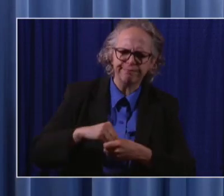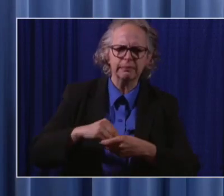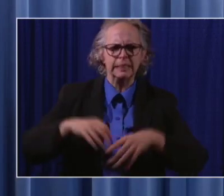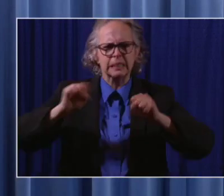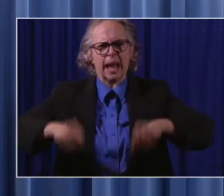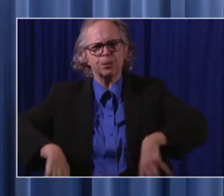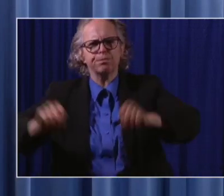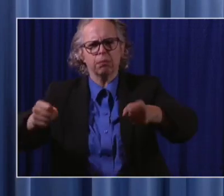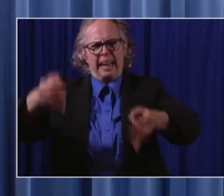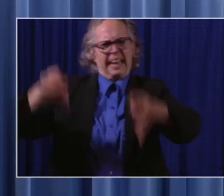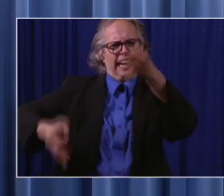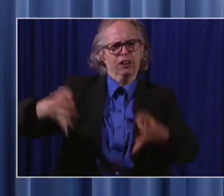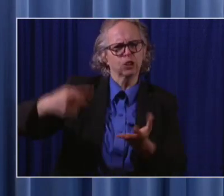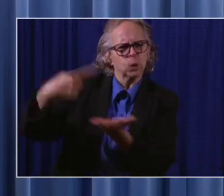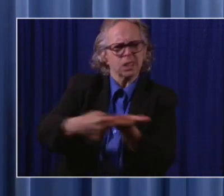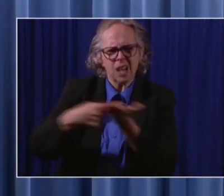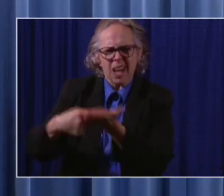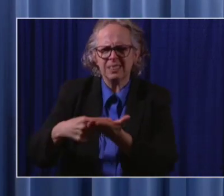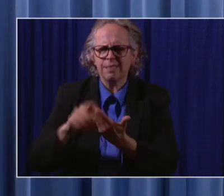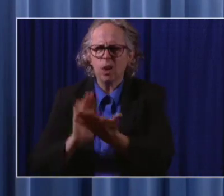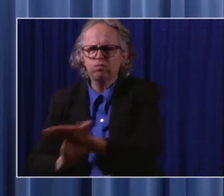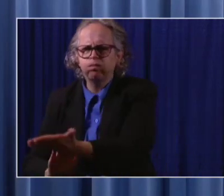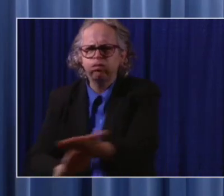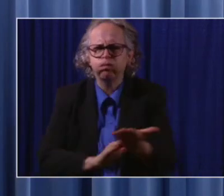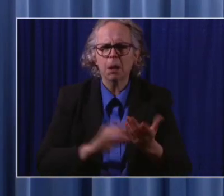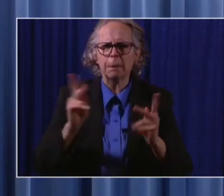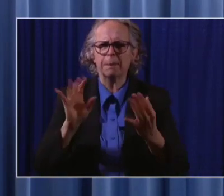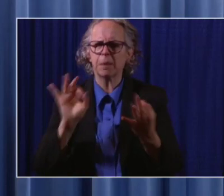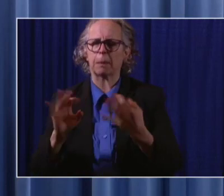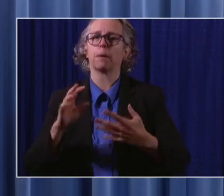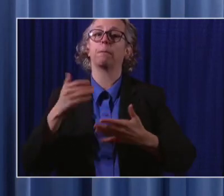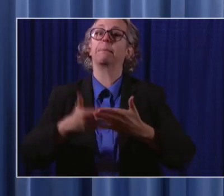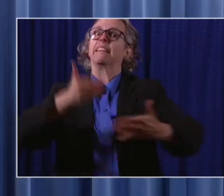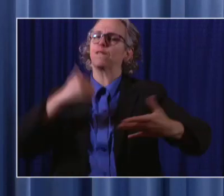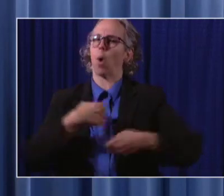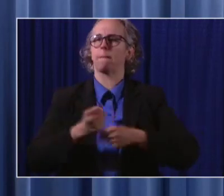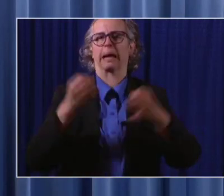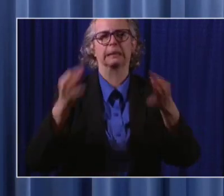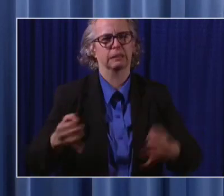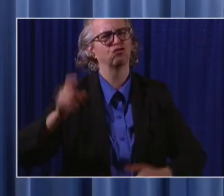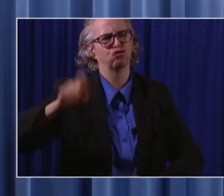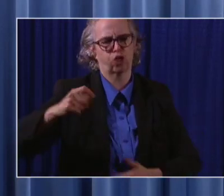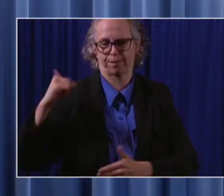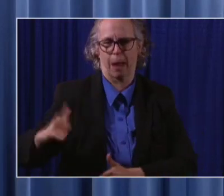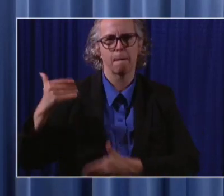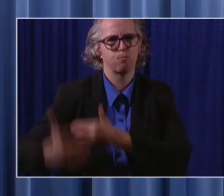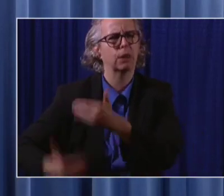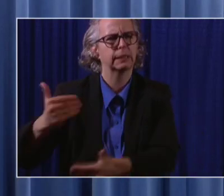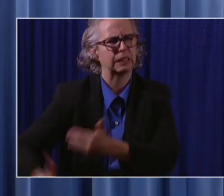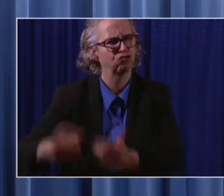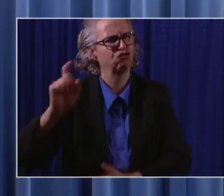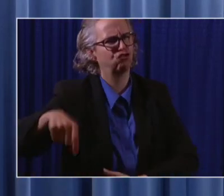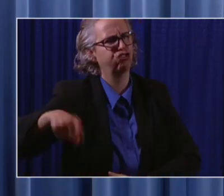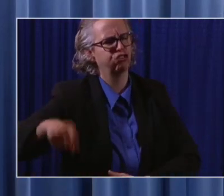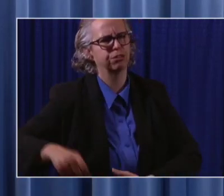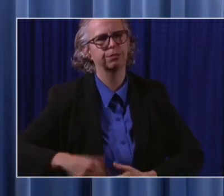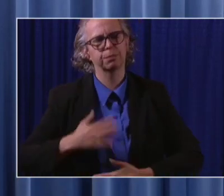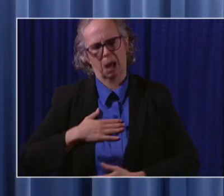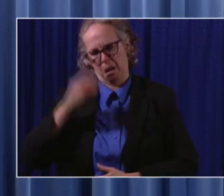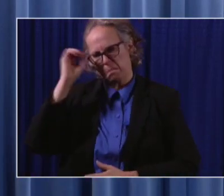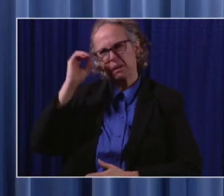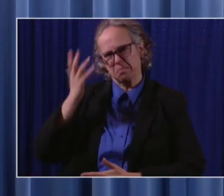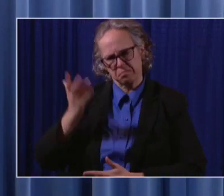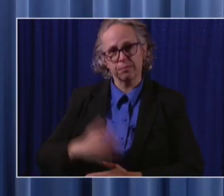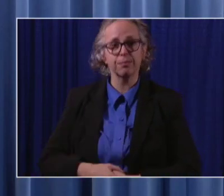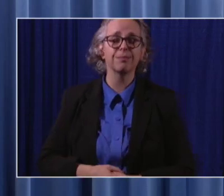out additional medical advice in regard to this. So